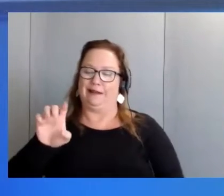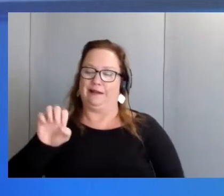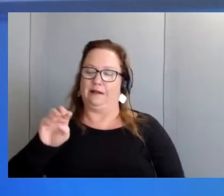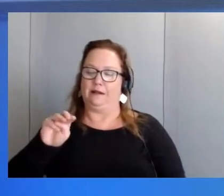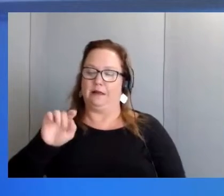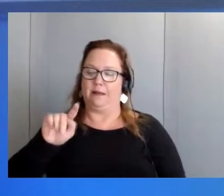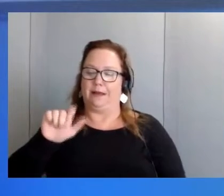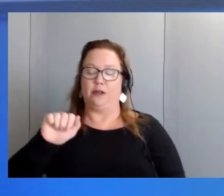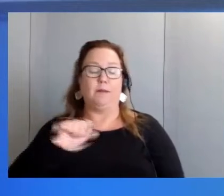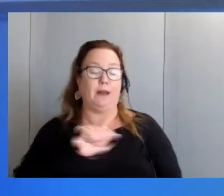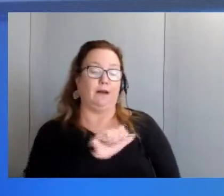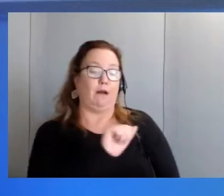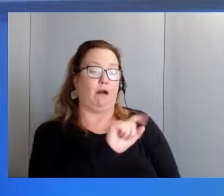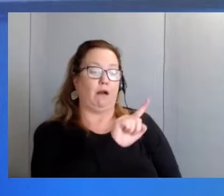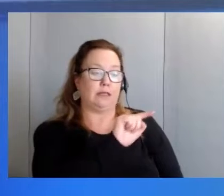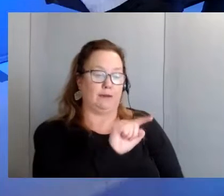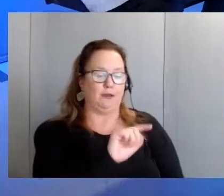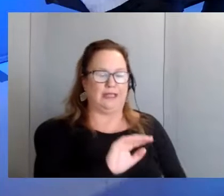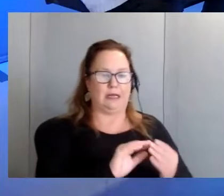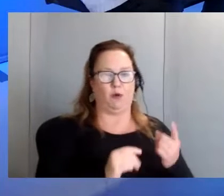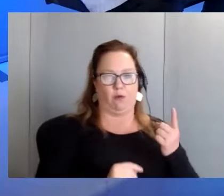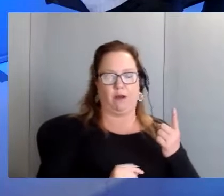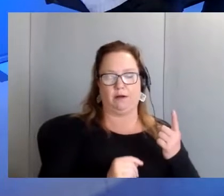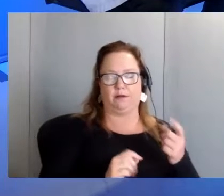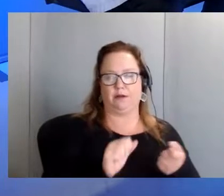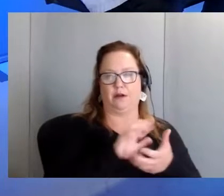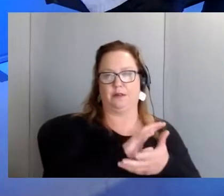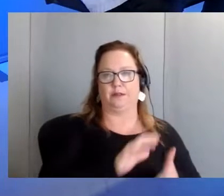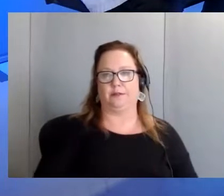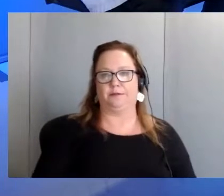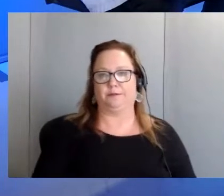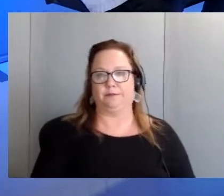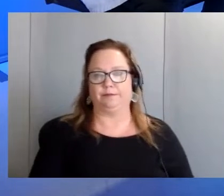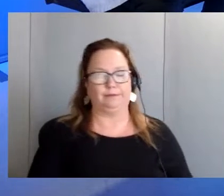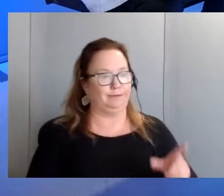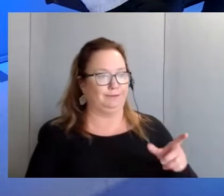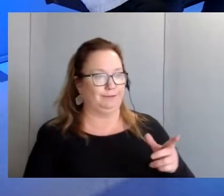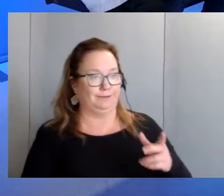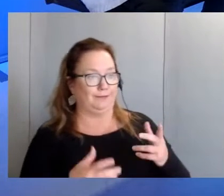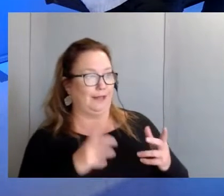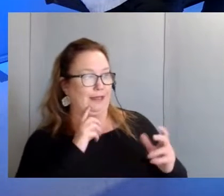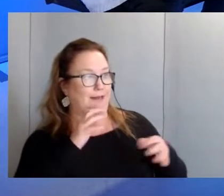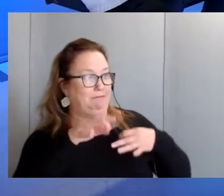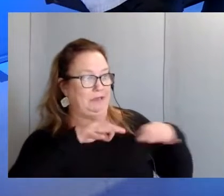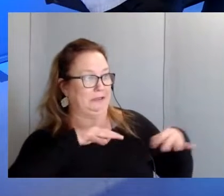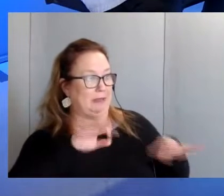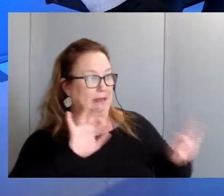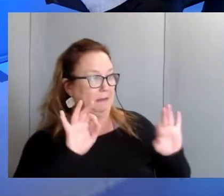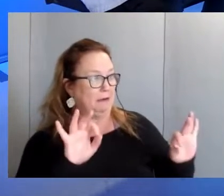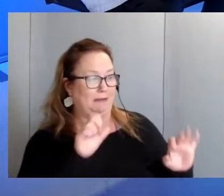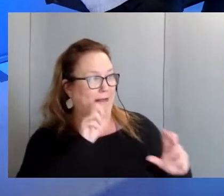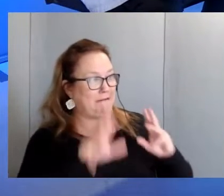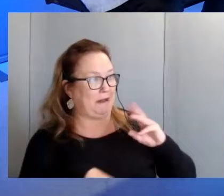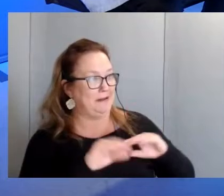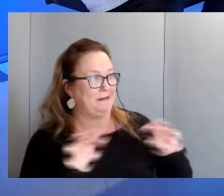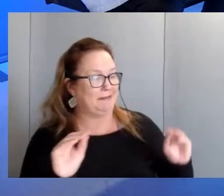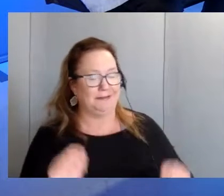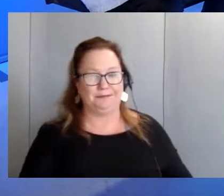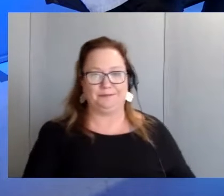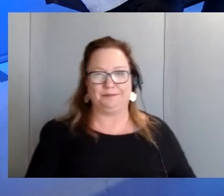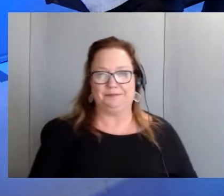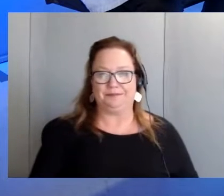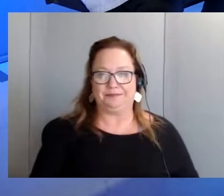cause of dementia. Anything to add? He covered it. I think he did a pretty good job. Okay,